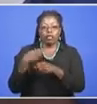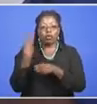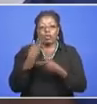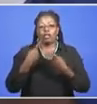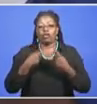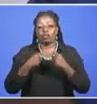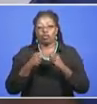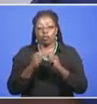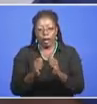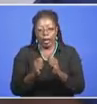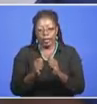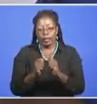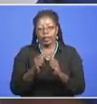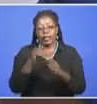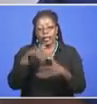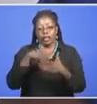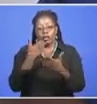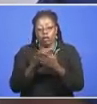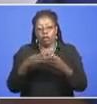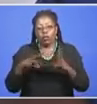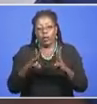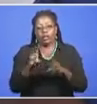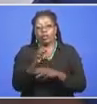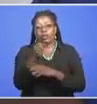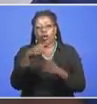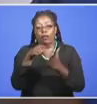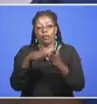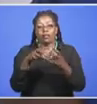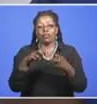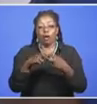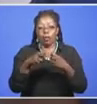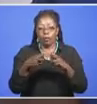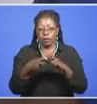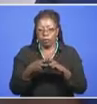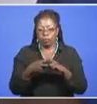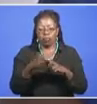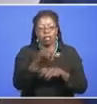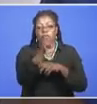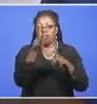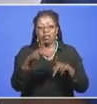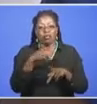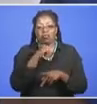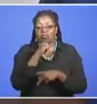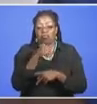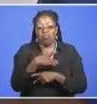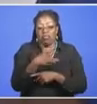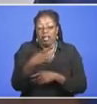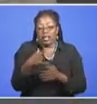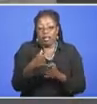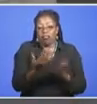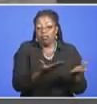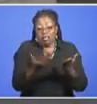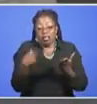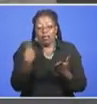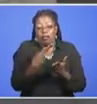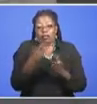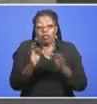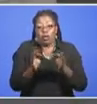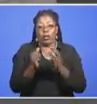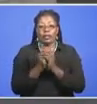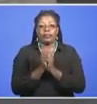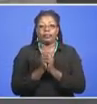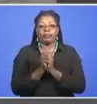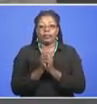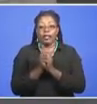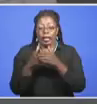in a systematic and humane way to solve this problem. Anybody who don't like it, they can take us to court. Now, the chairman of the